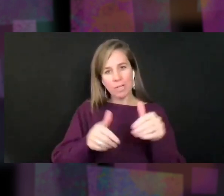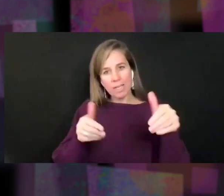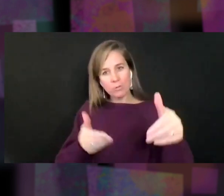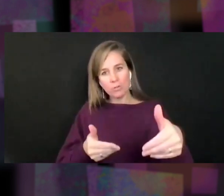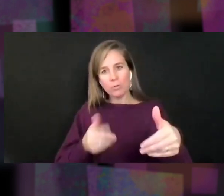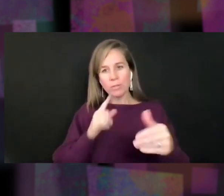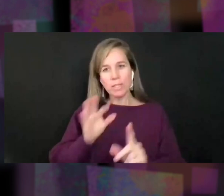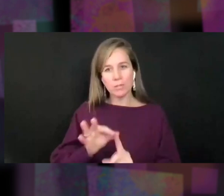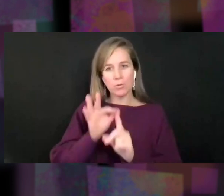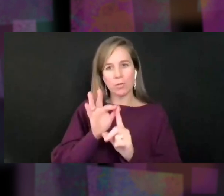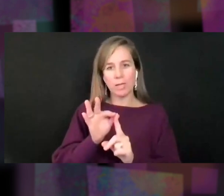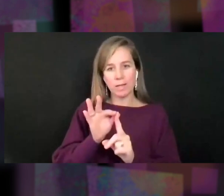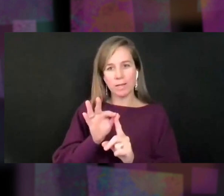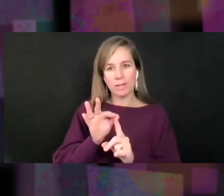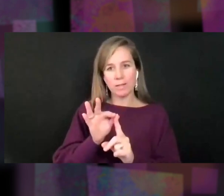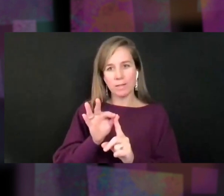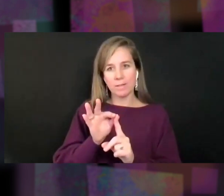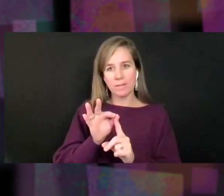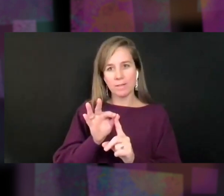unique.